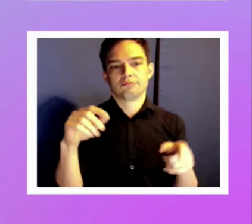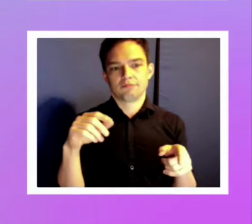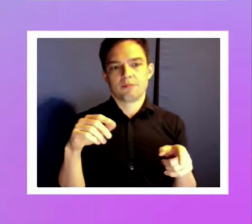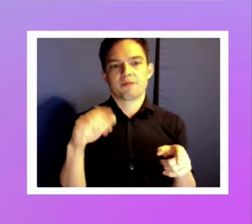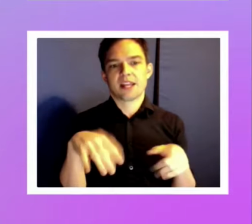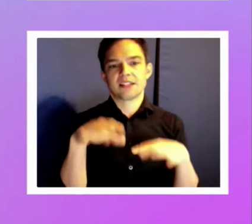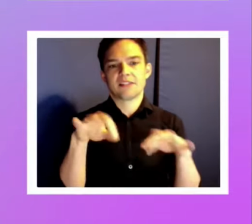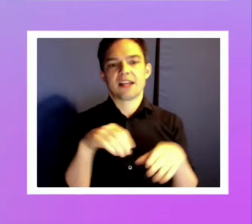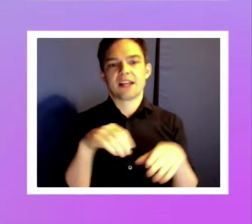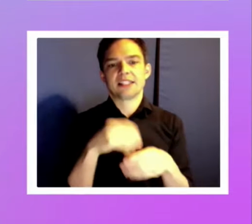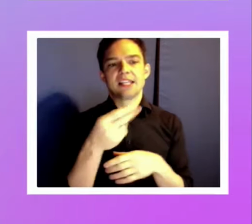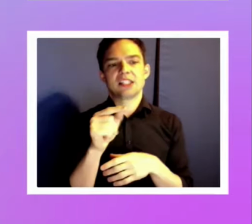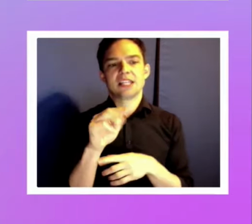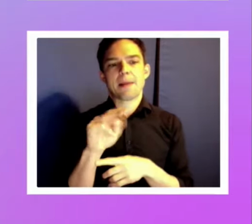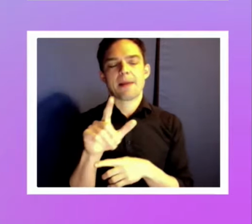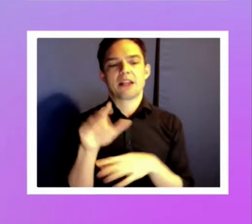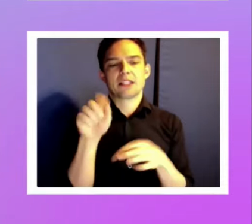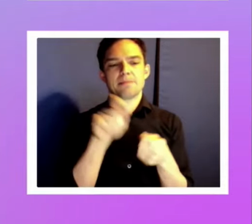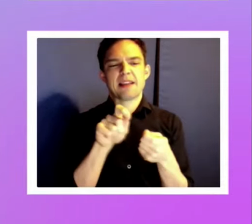in the HTML specification.